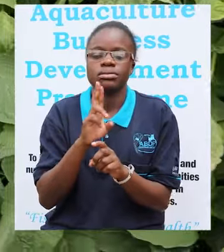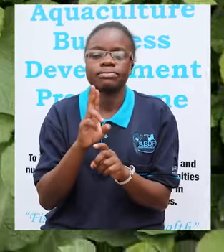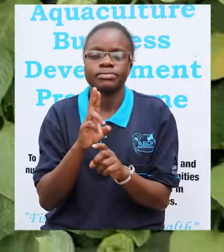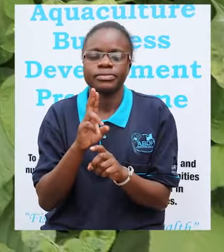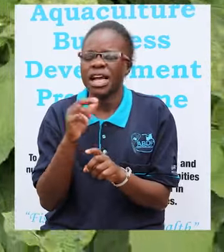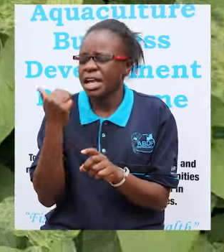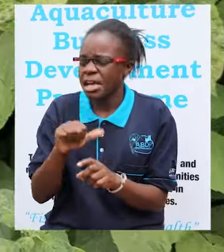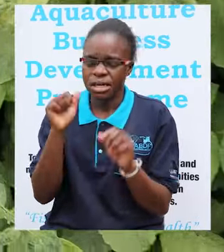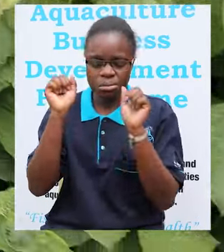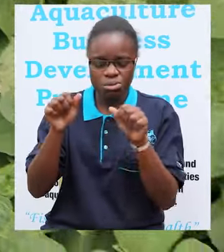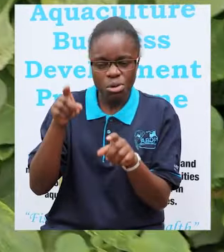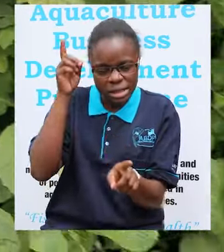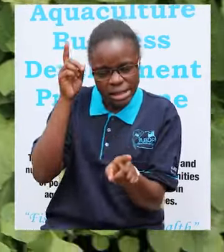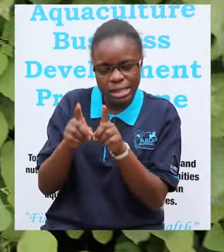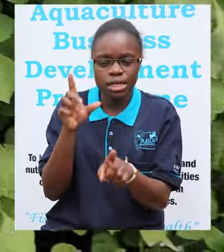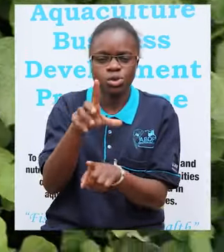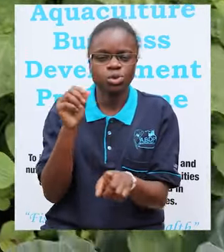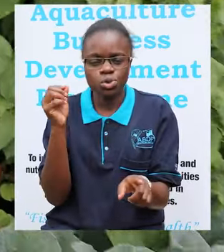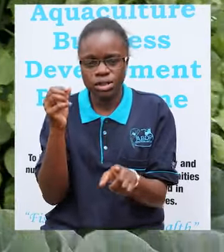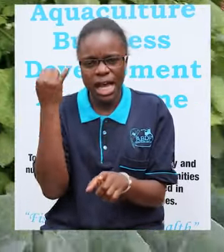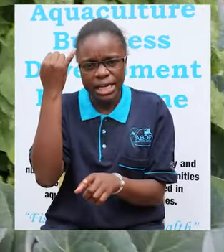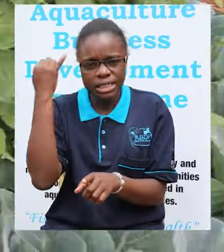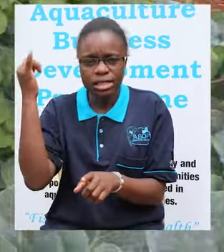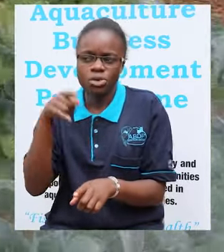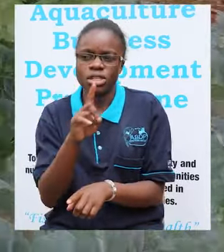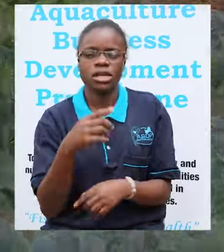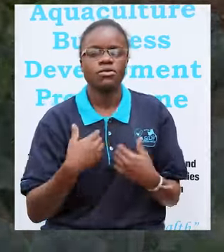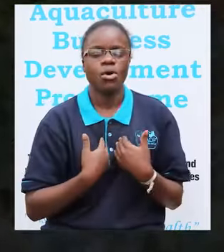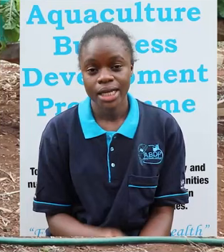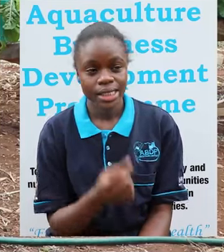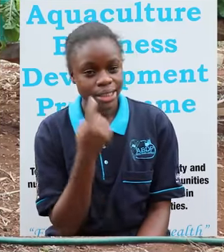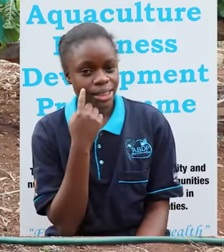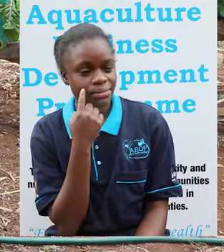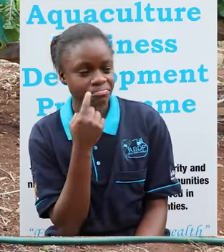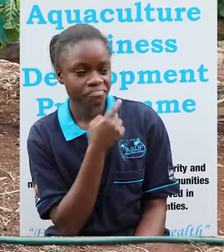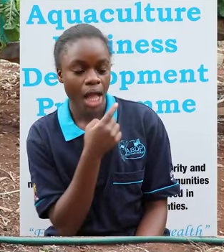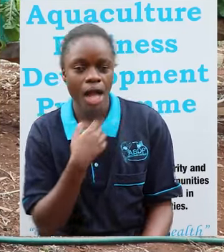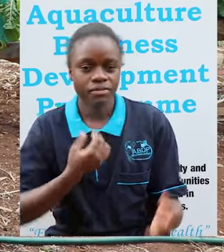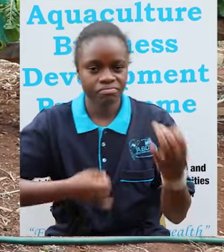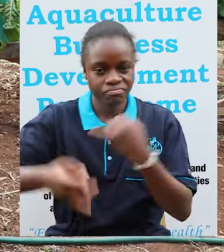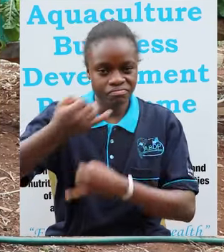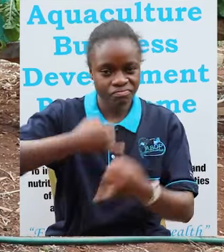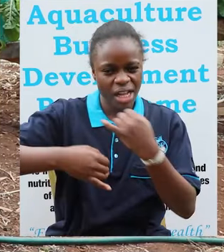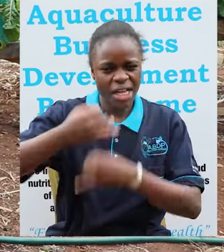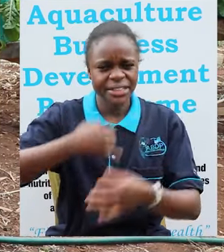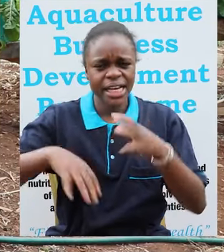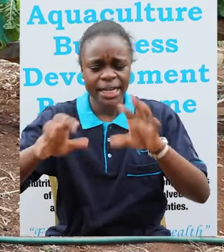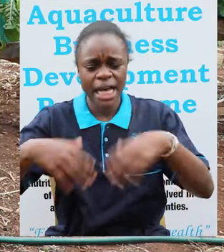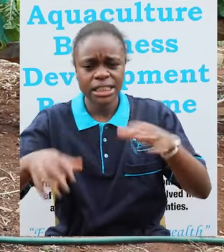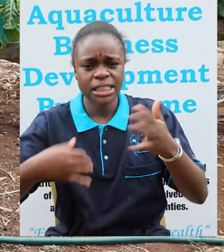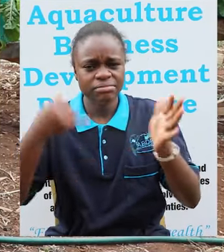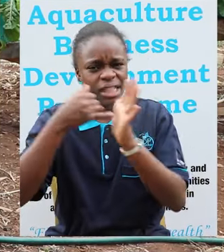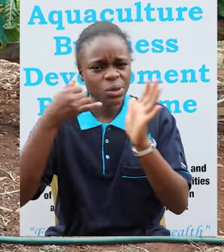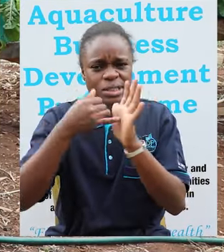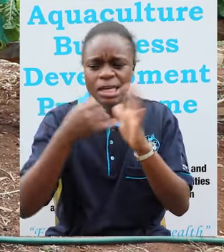from, and then they also help in pest and disease control. This is an integrated garden.